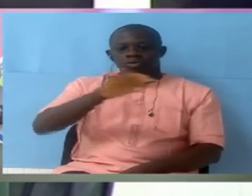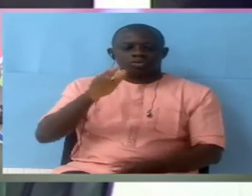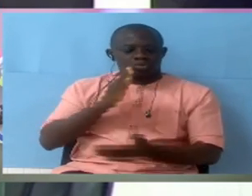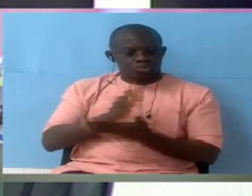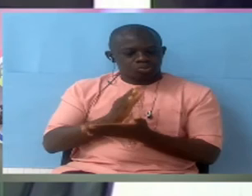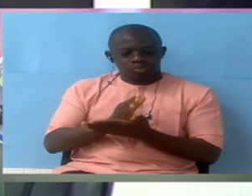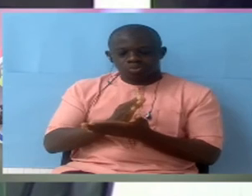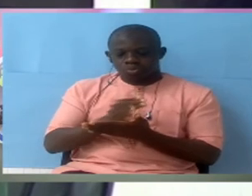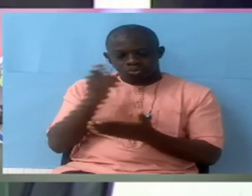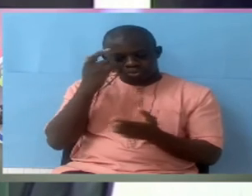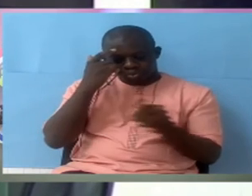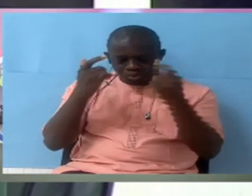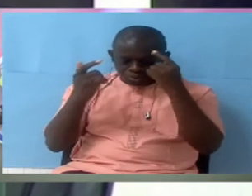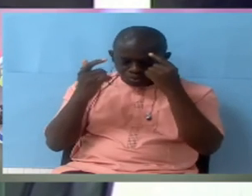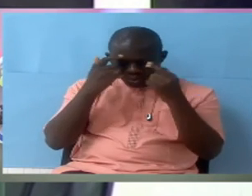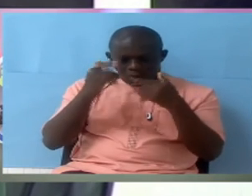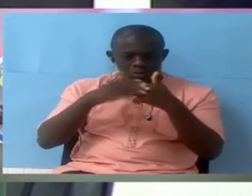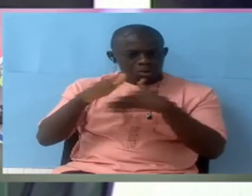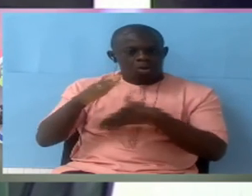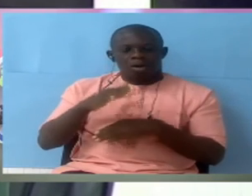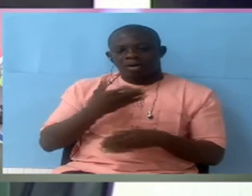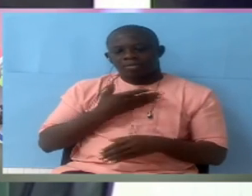suma xale ñoom seen fit dafa dem